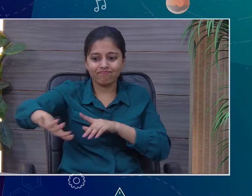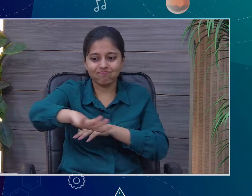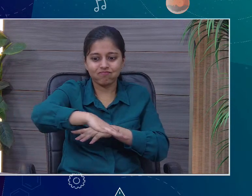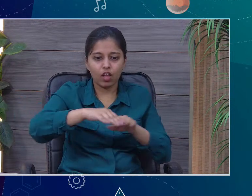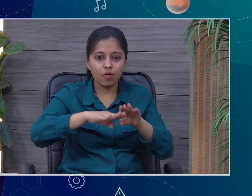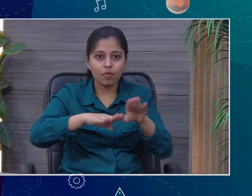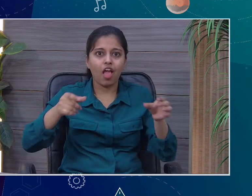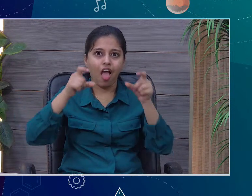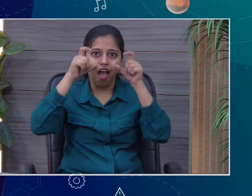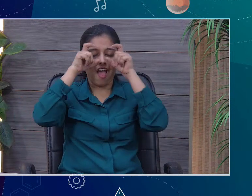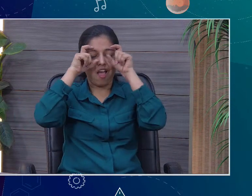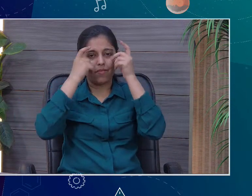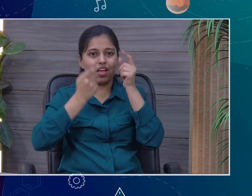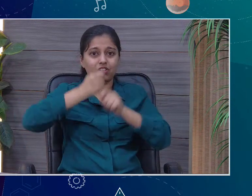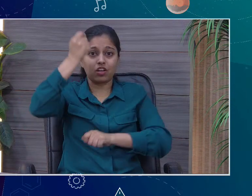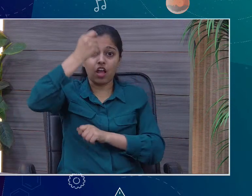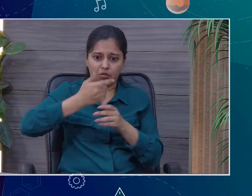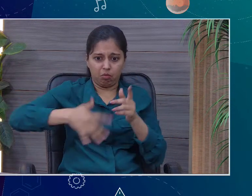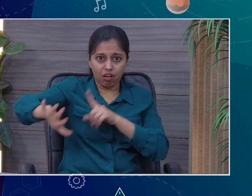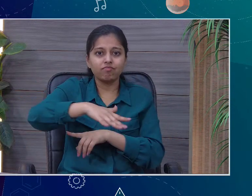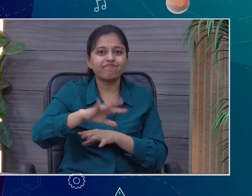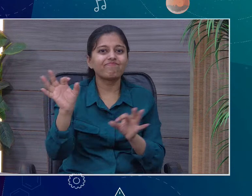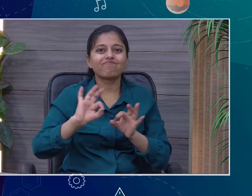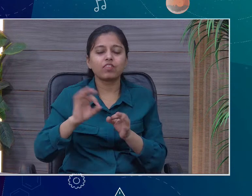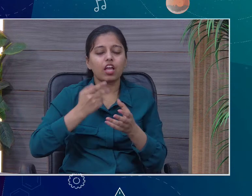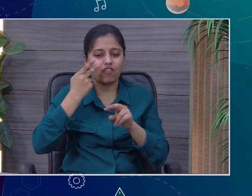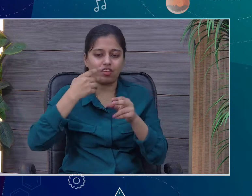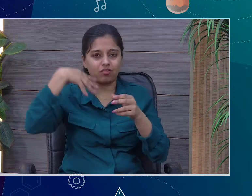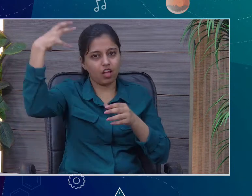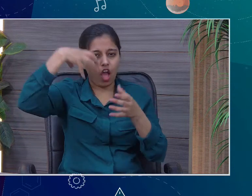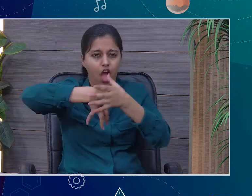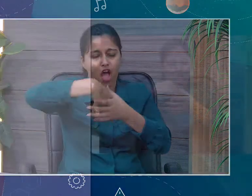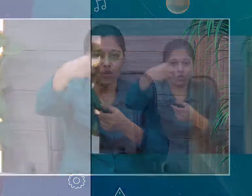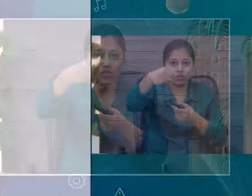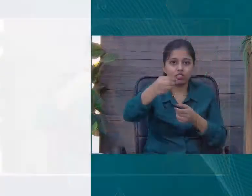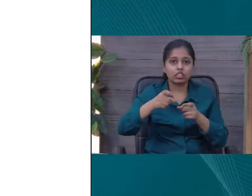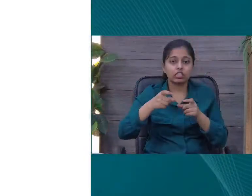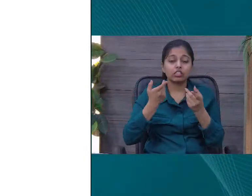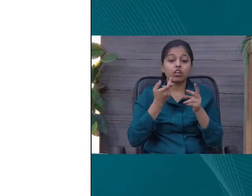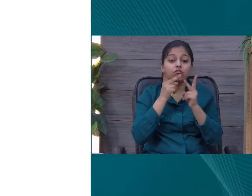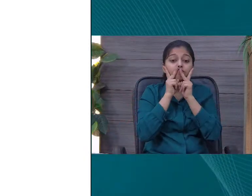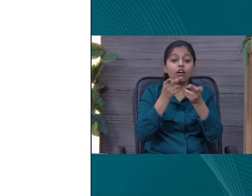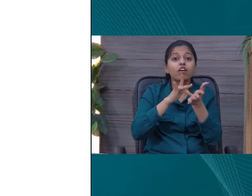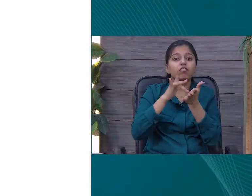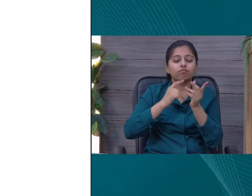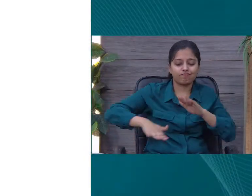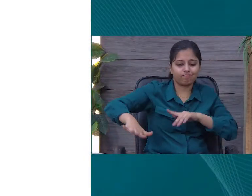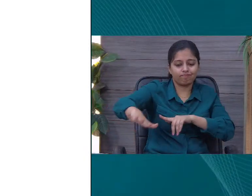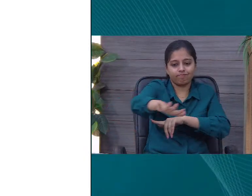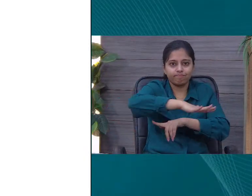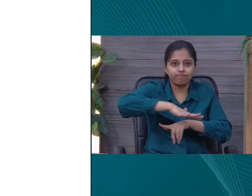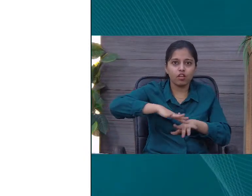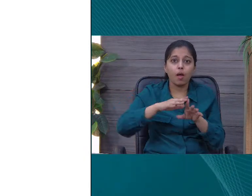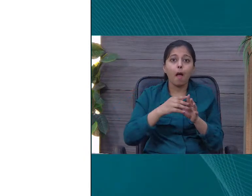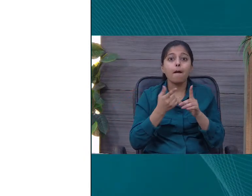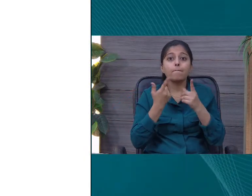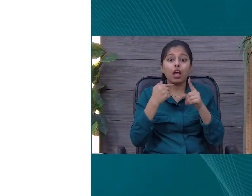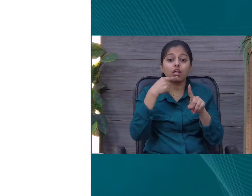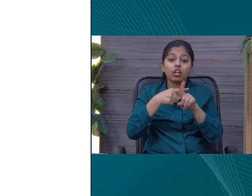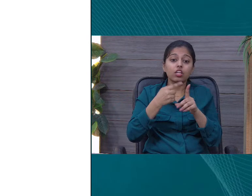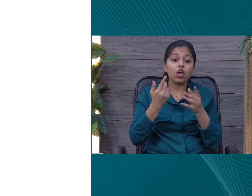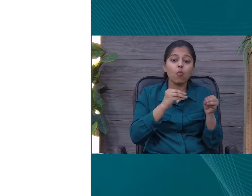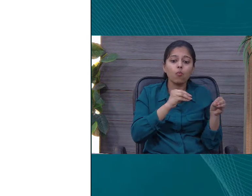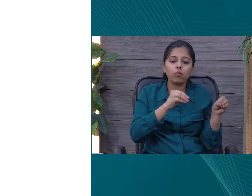and goggles are not on the ground. If we go out in the sun and we see it on the ground, and it moves along